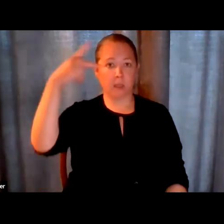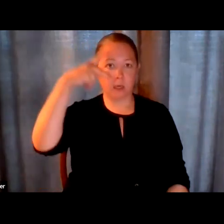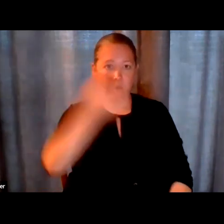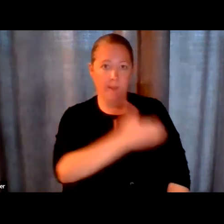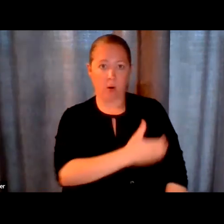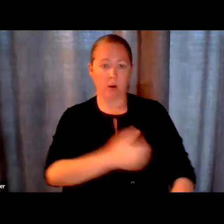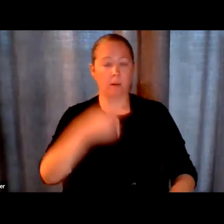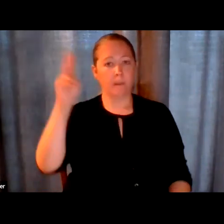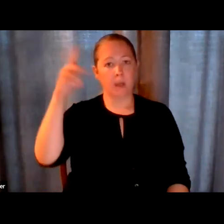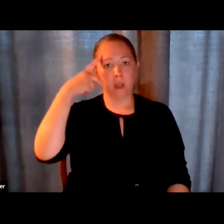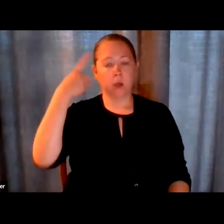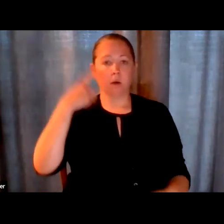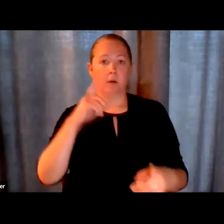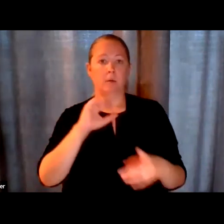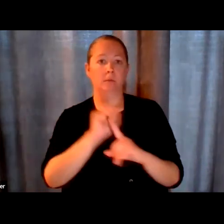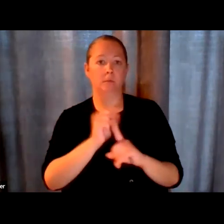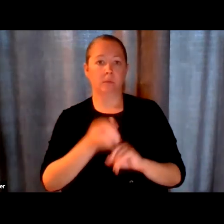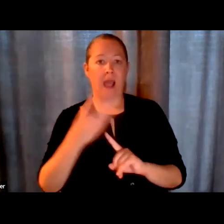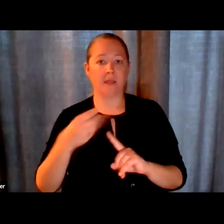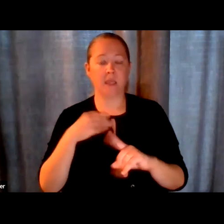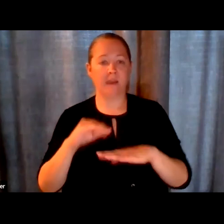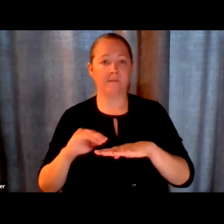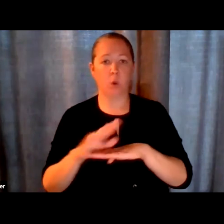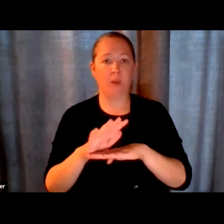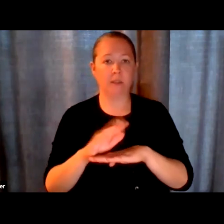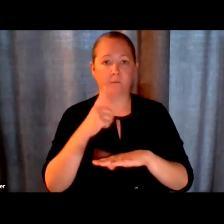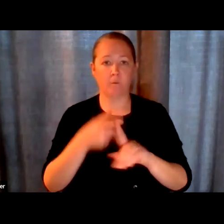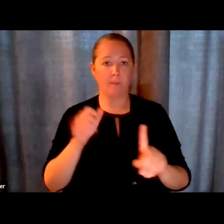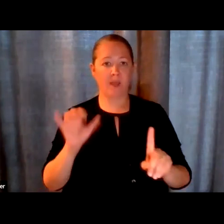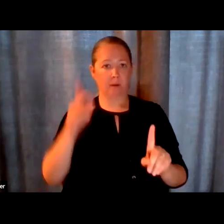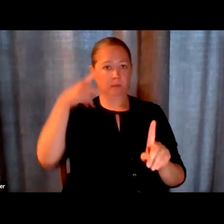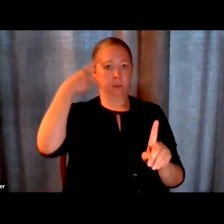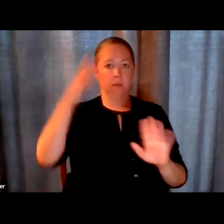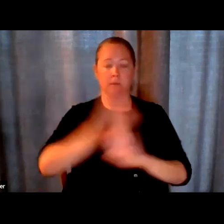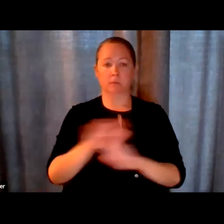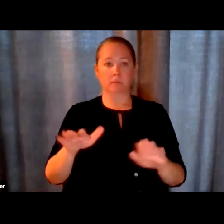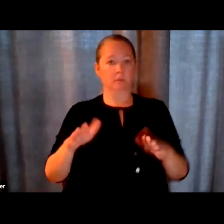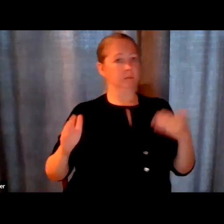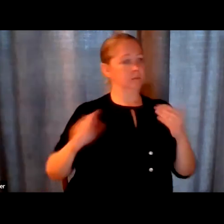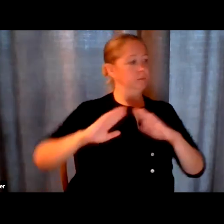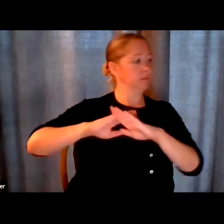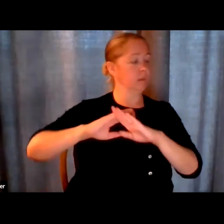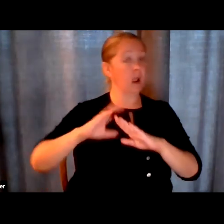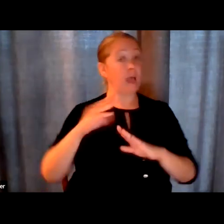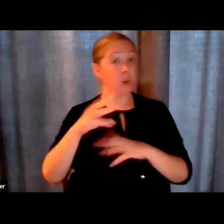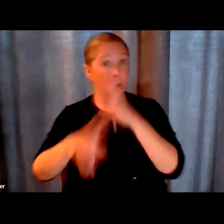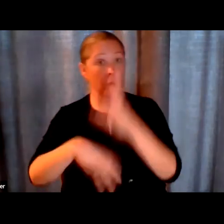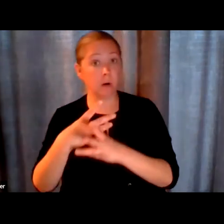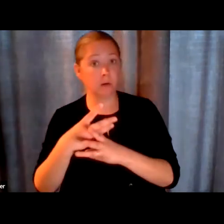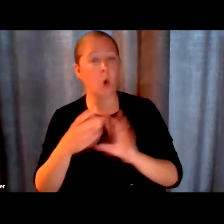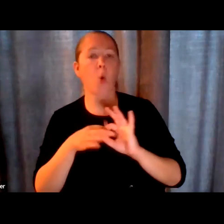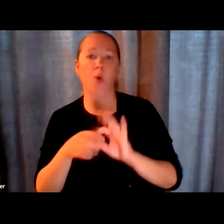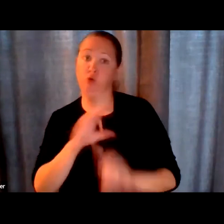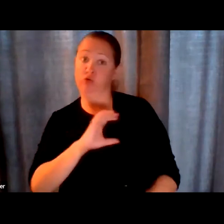cities, and the influence that came with that. And the world was, according to Christians, the world was